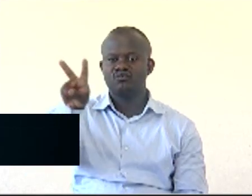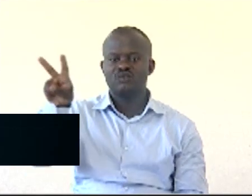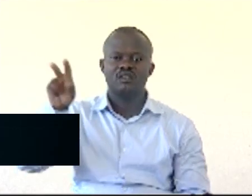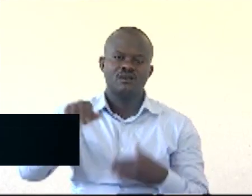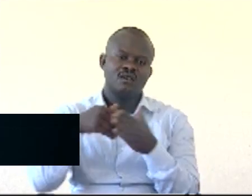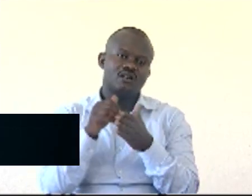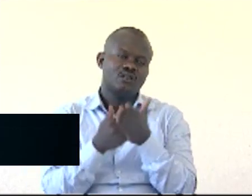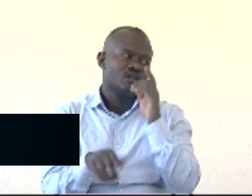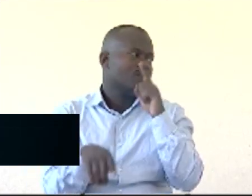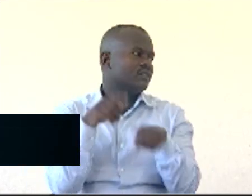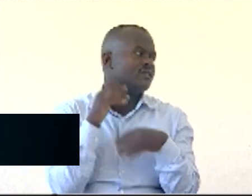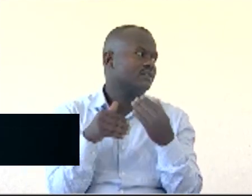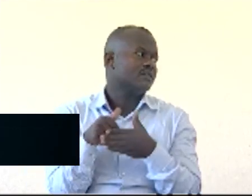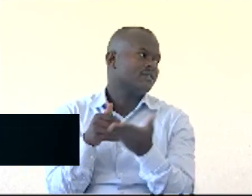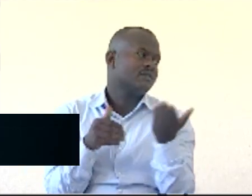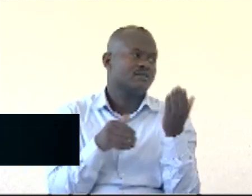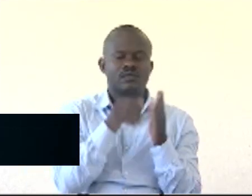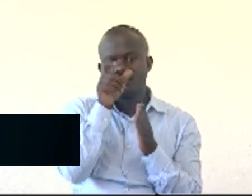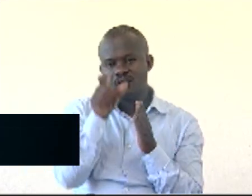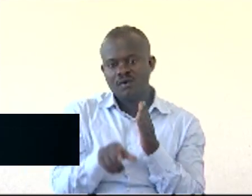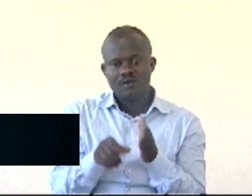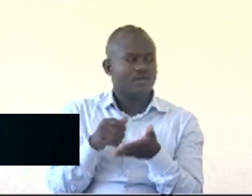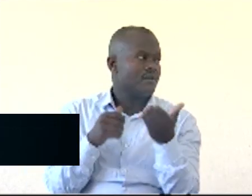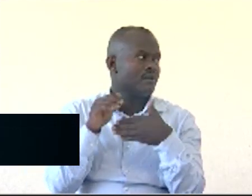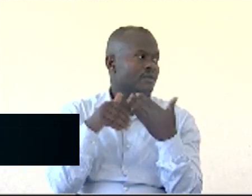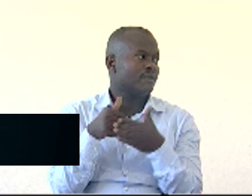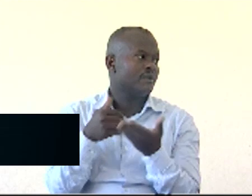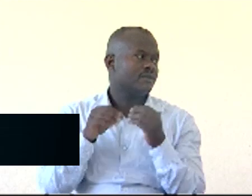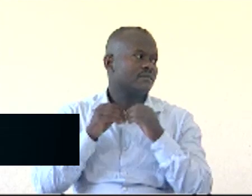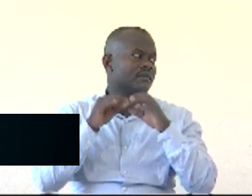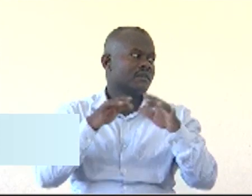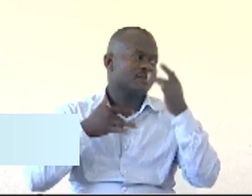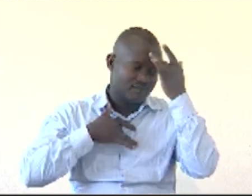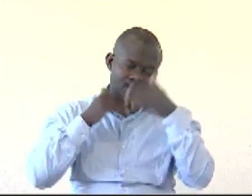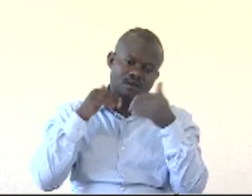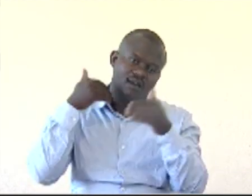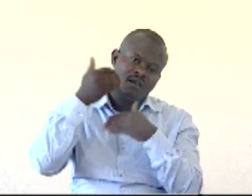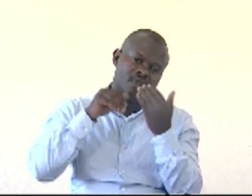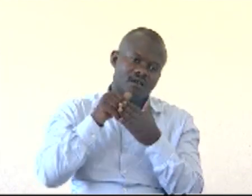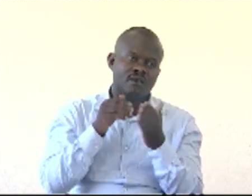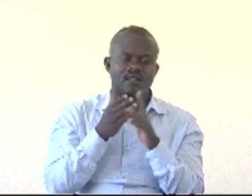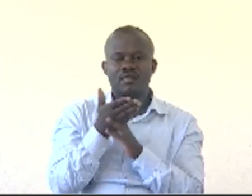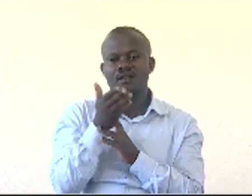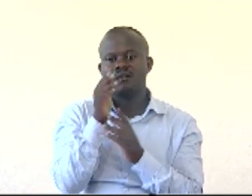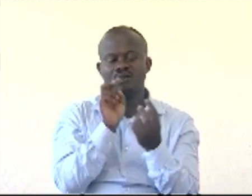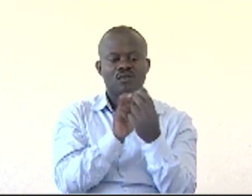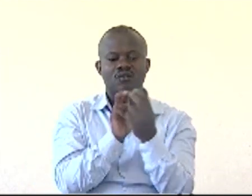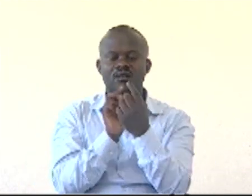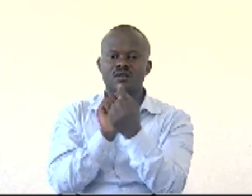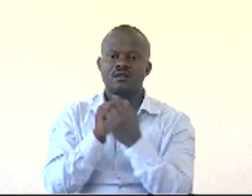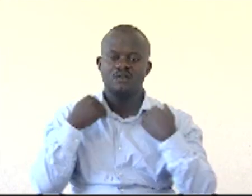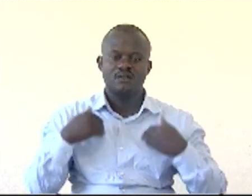another infectious disease. Humans may spread the virus to other humans through contact with